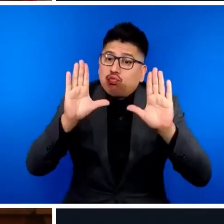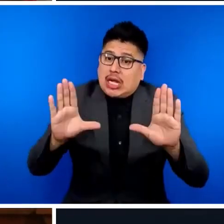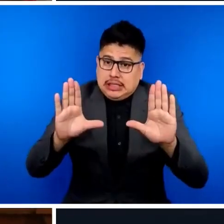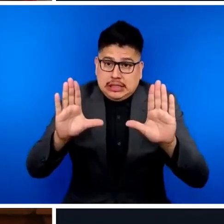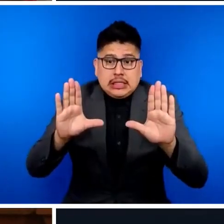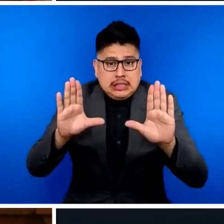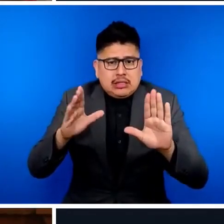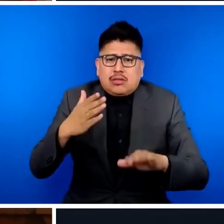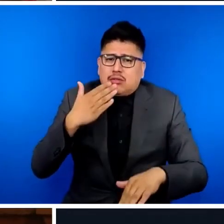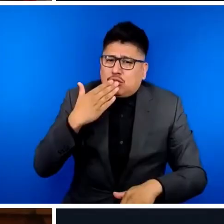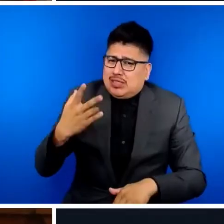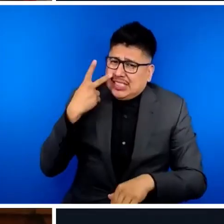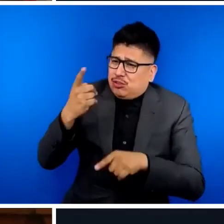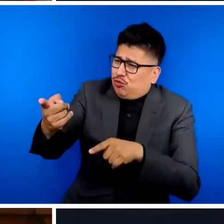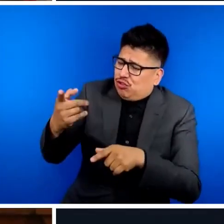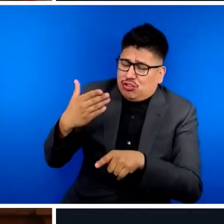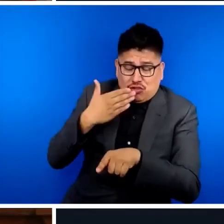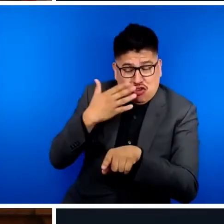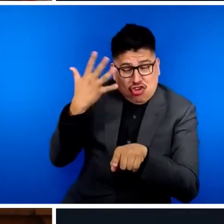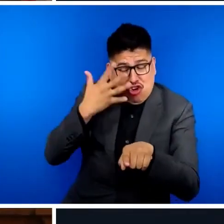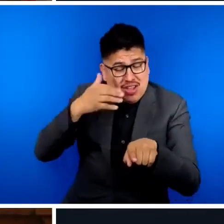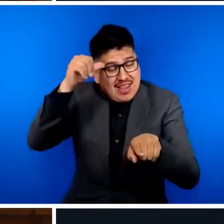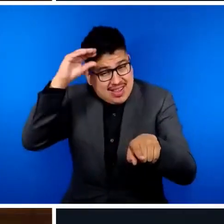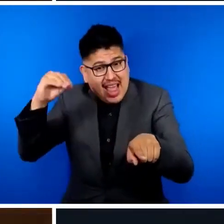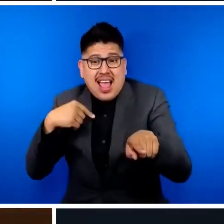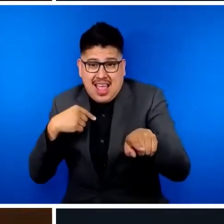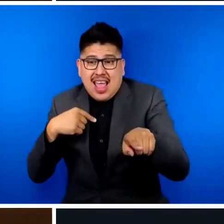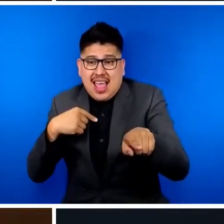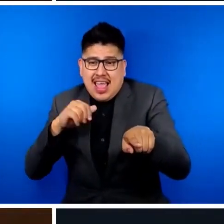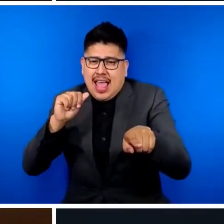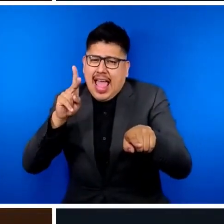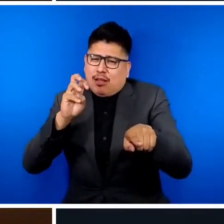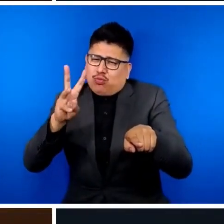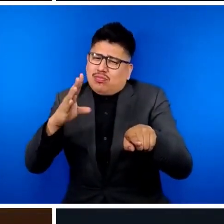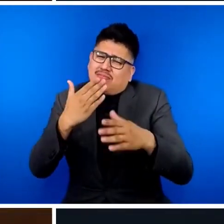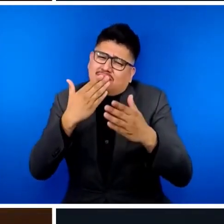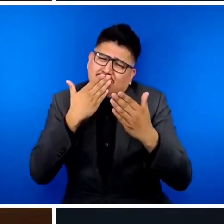guy. Nice to see you. Thanks, Andrew. Thank you very much.